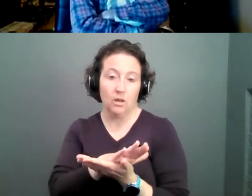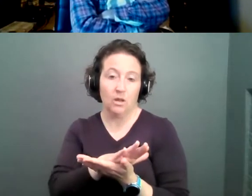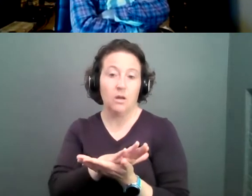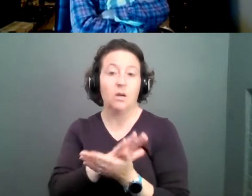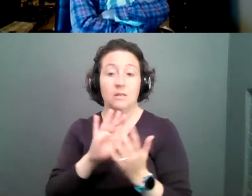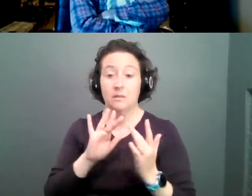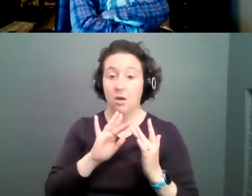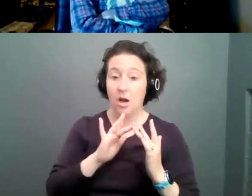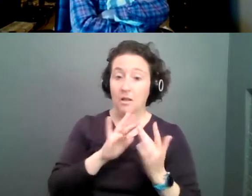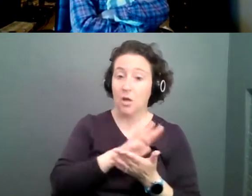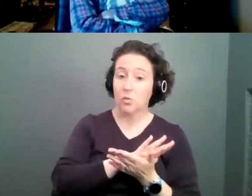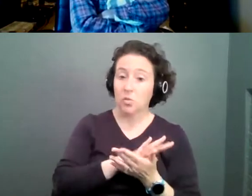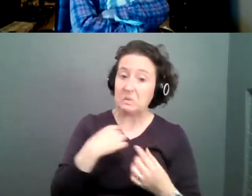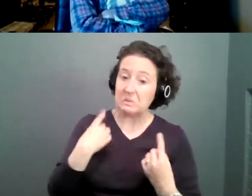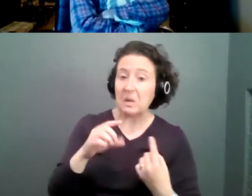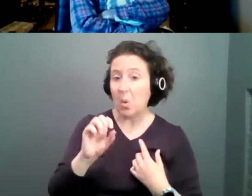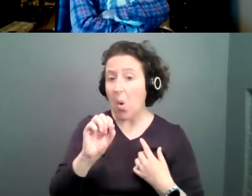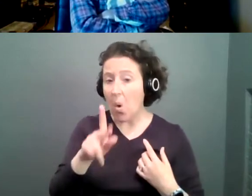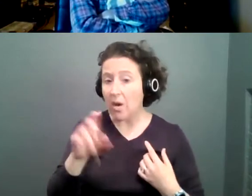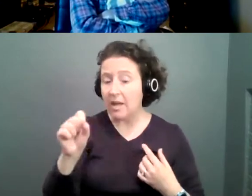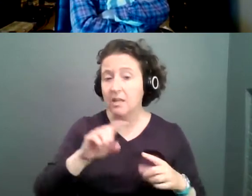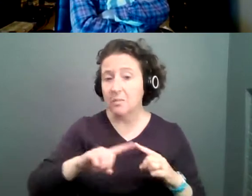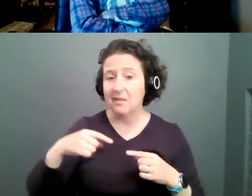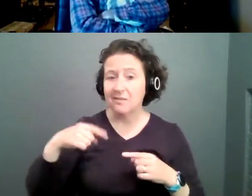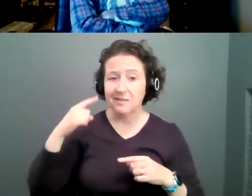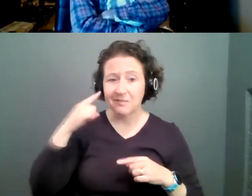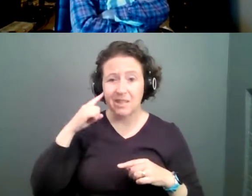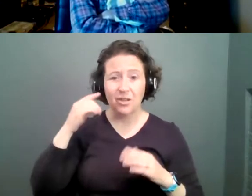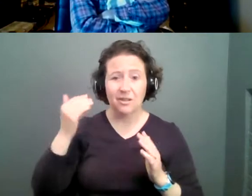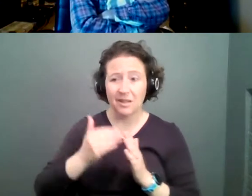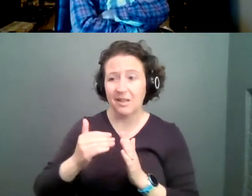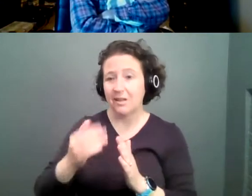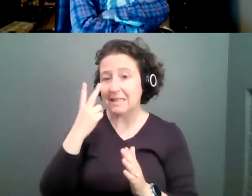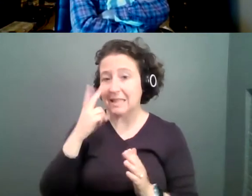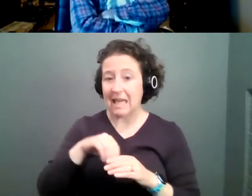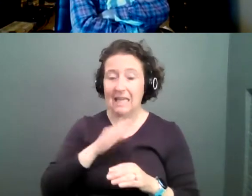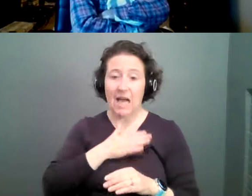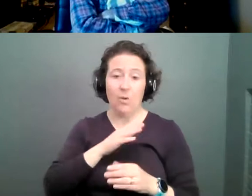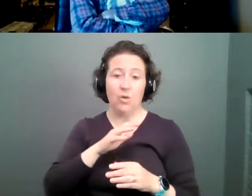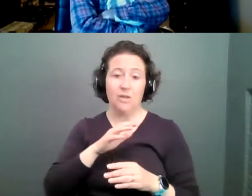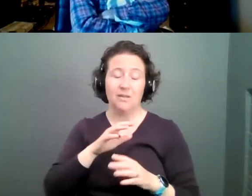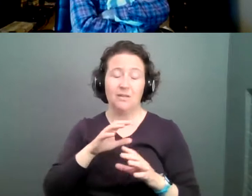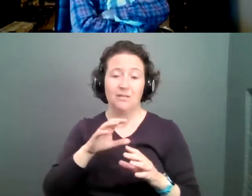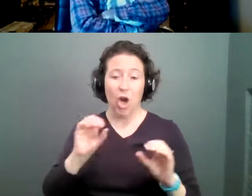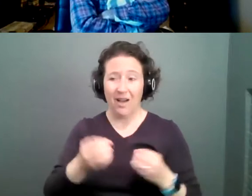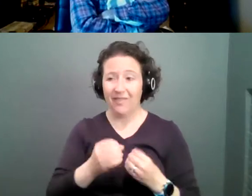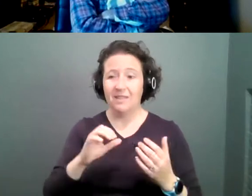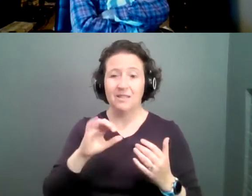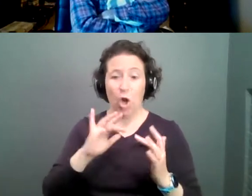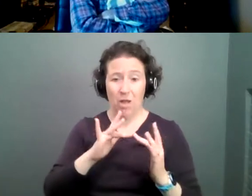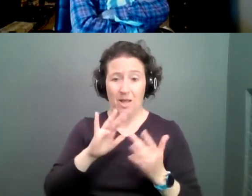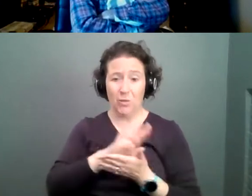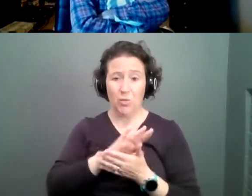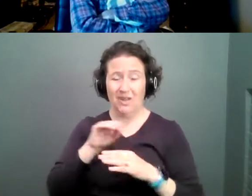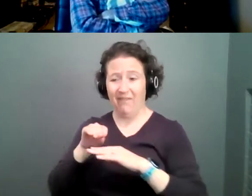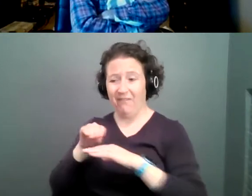Online schooling has been okay, but as we keep on hearing, even and we have been seeing in our practice patients, and how it has impacted